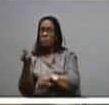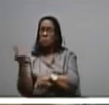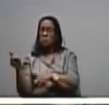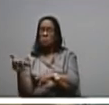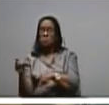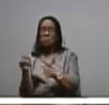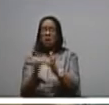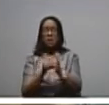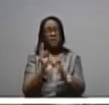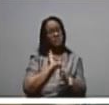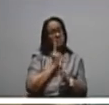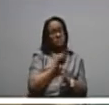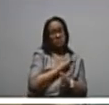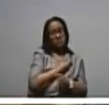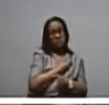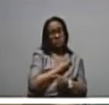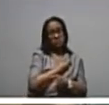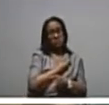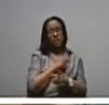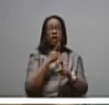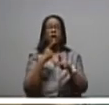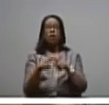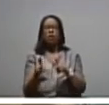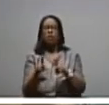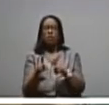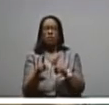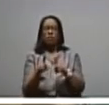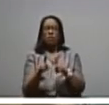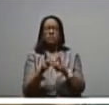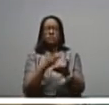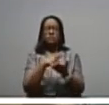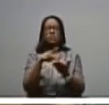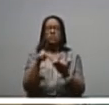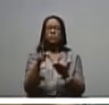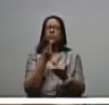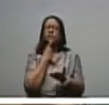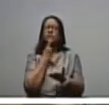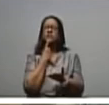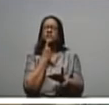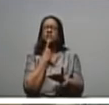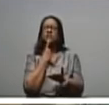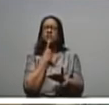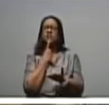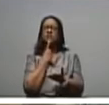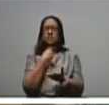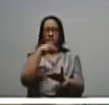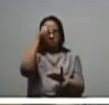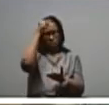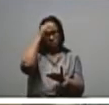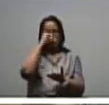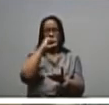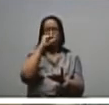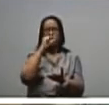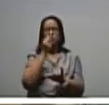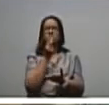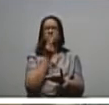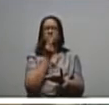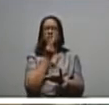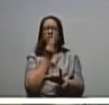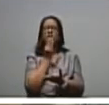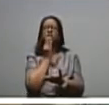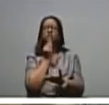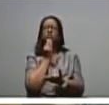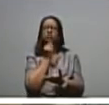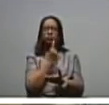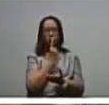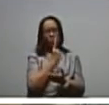Paul says, Jews and Greeks are one, slave and free people are one.